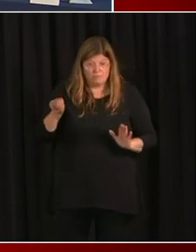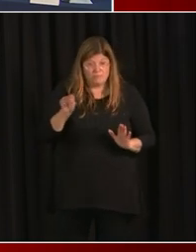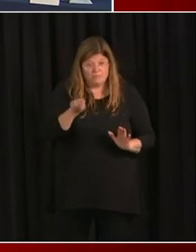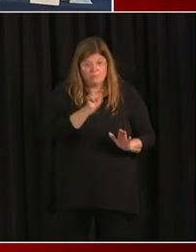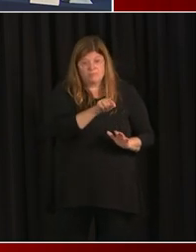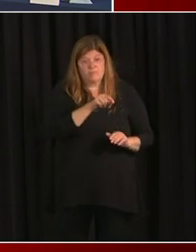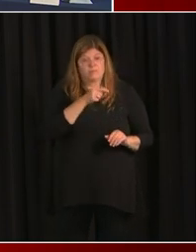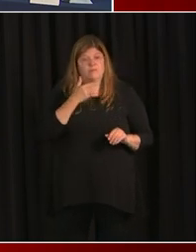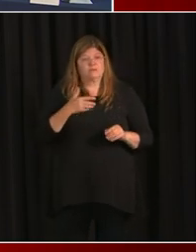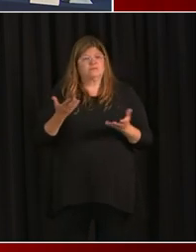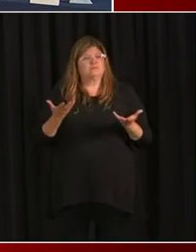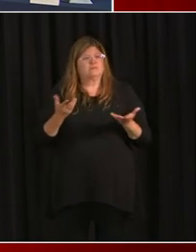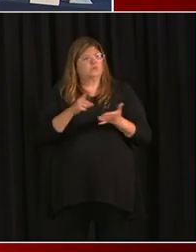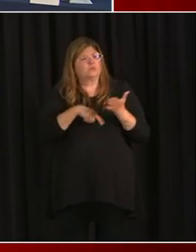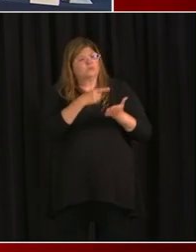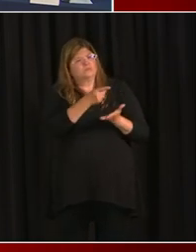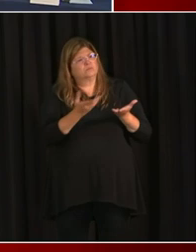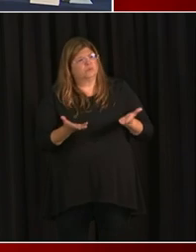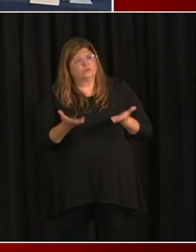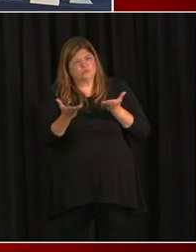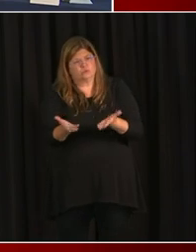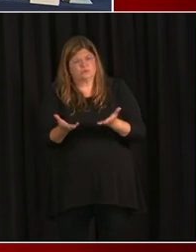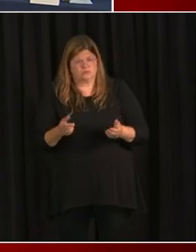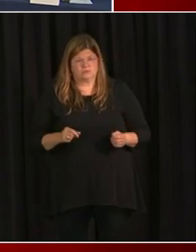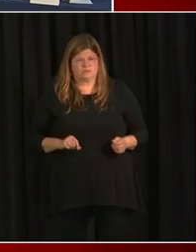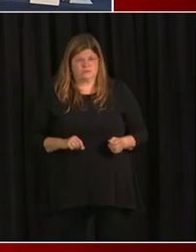need a test or may need to travel to get tested?